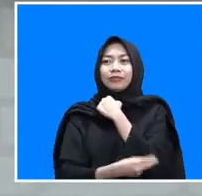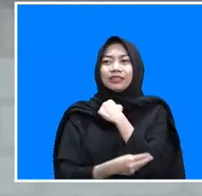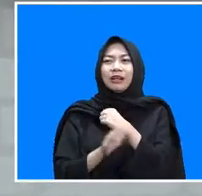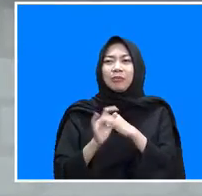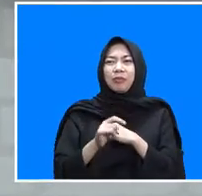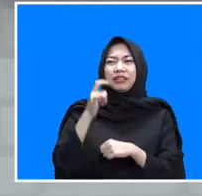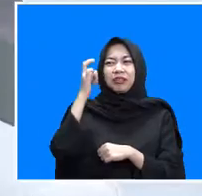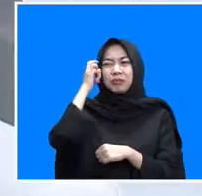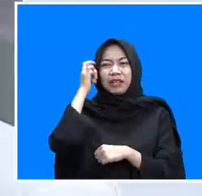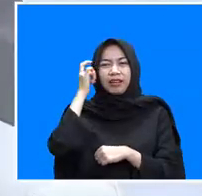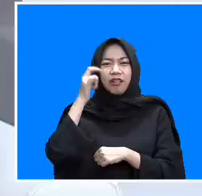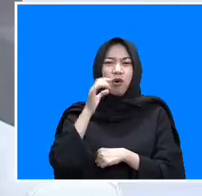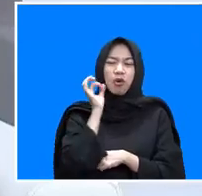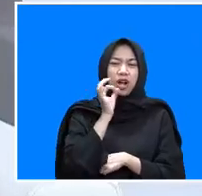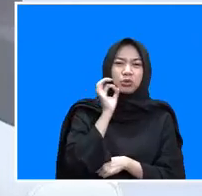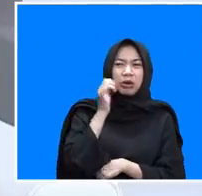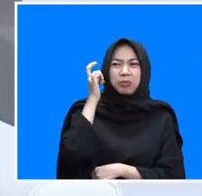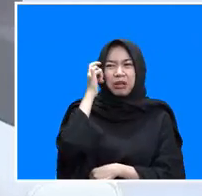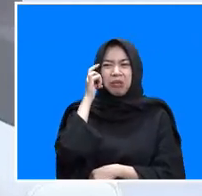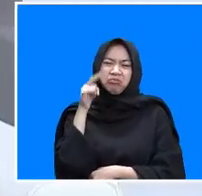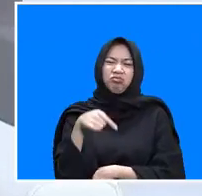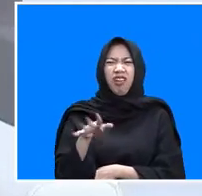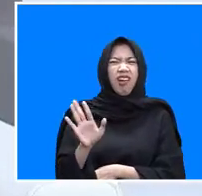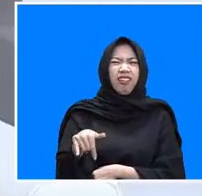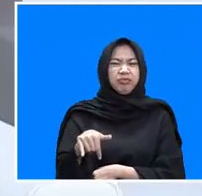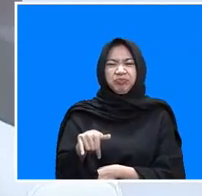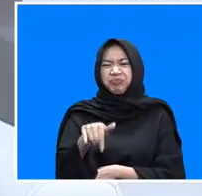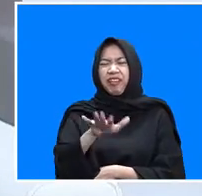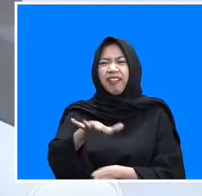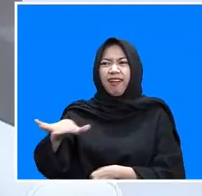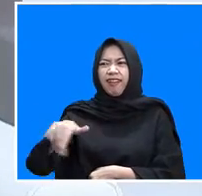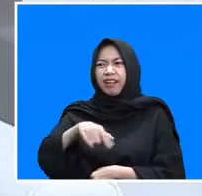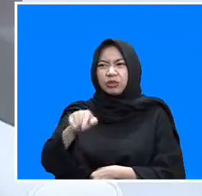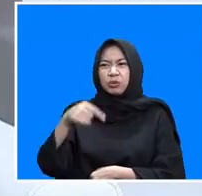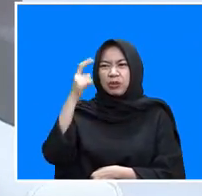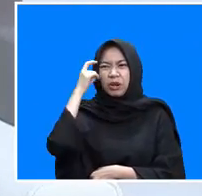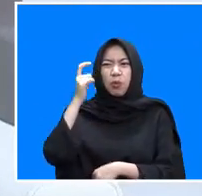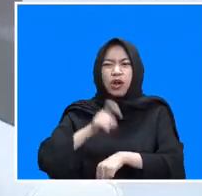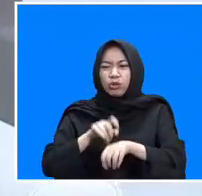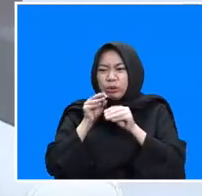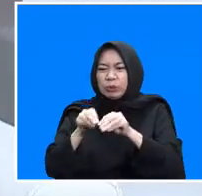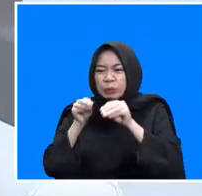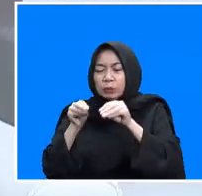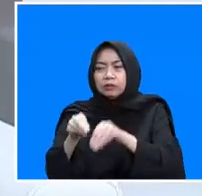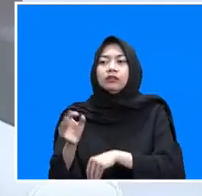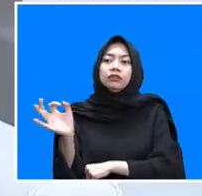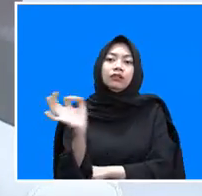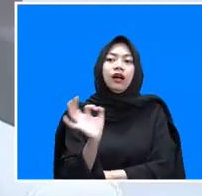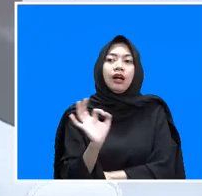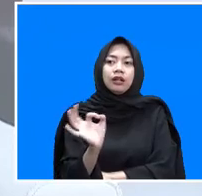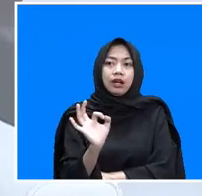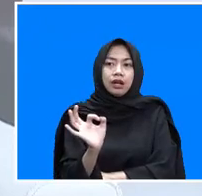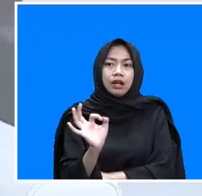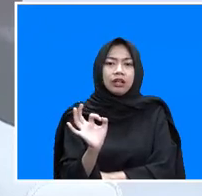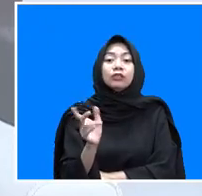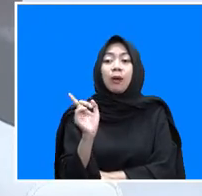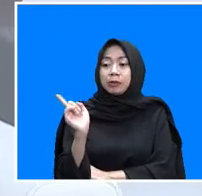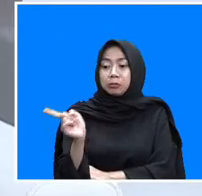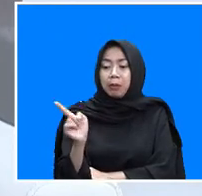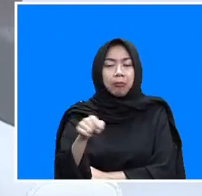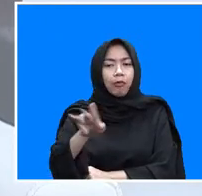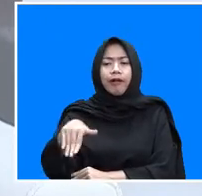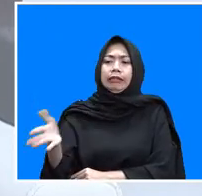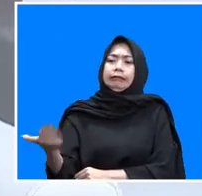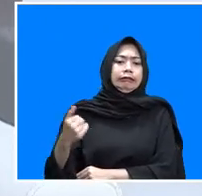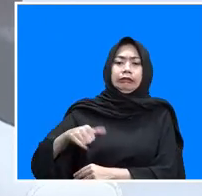fact that they had to, you know, go out and earn a living for their family, or perhaps because they felt that they didn't necessarily have the right skills